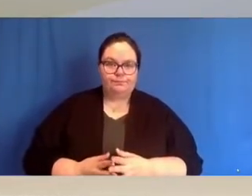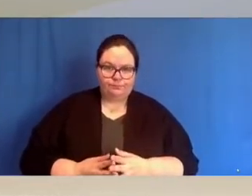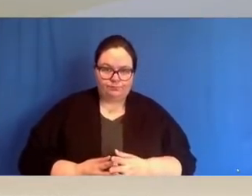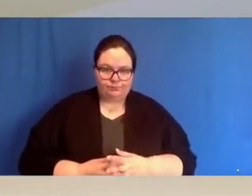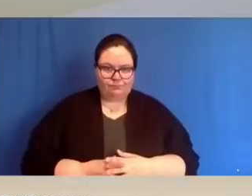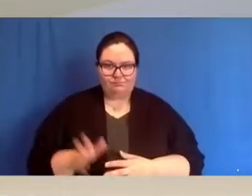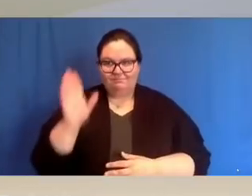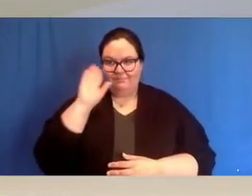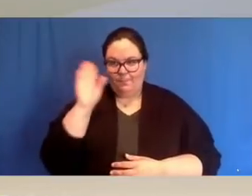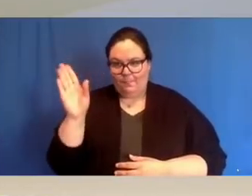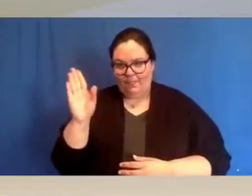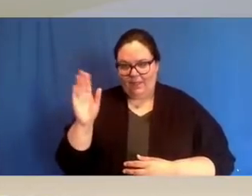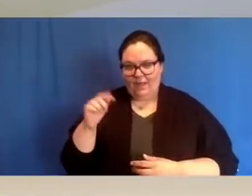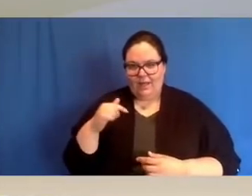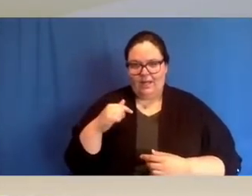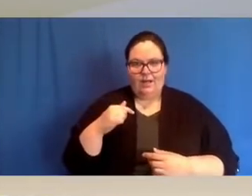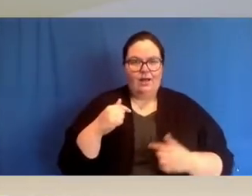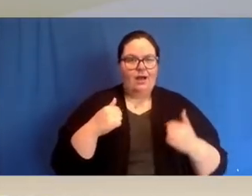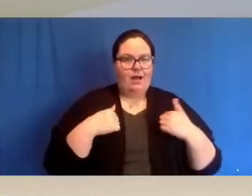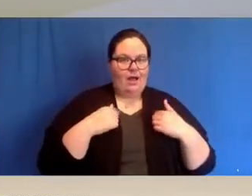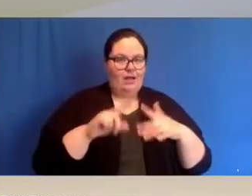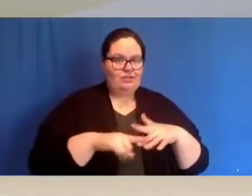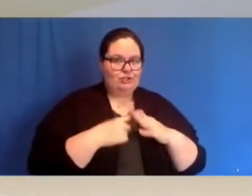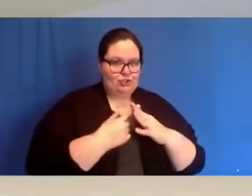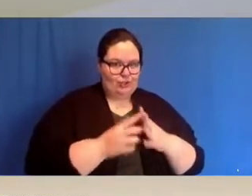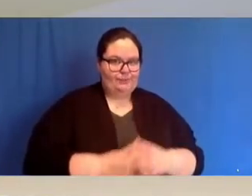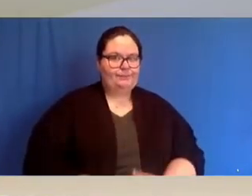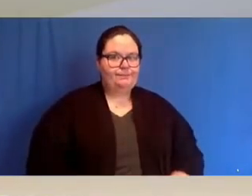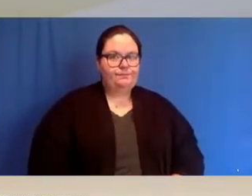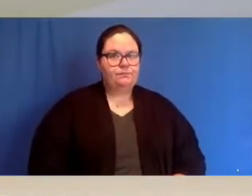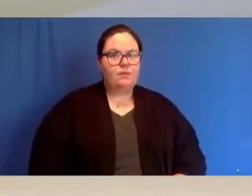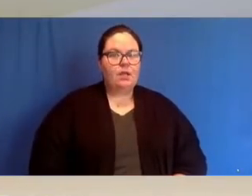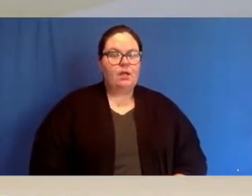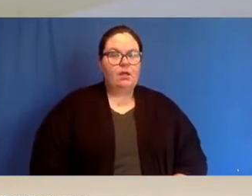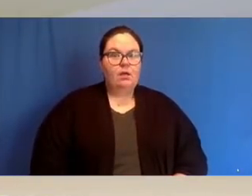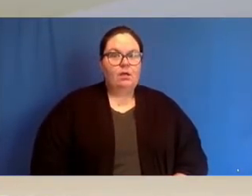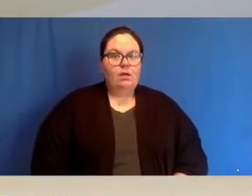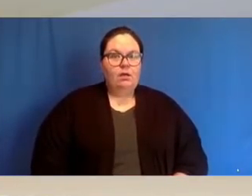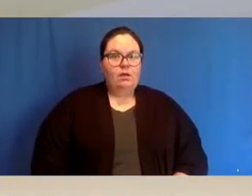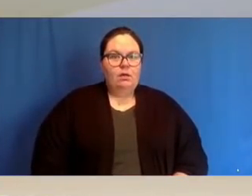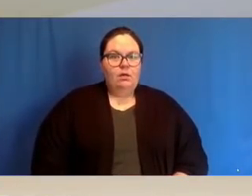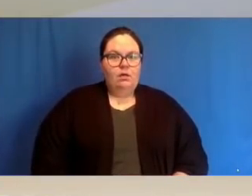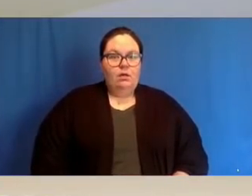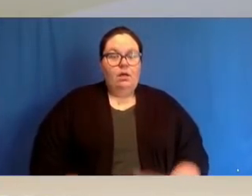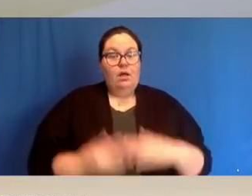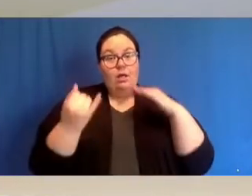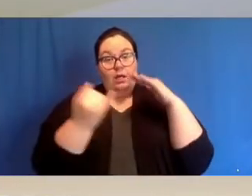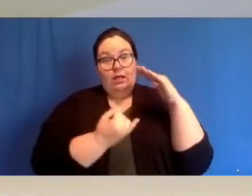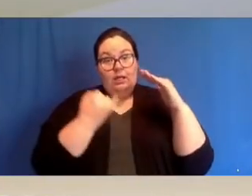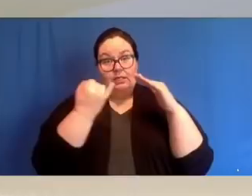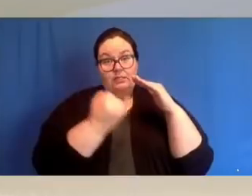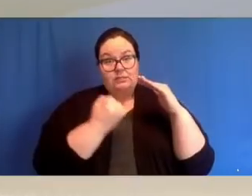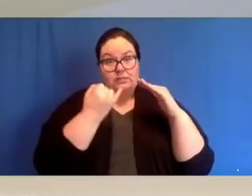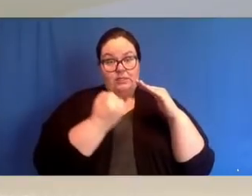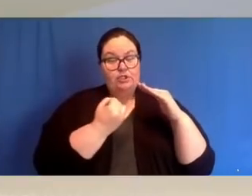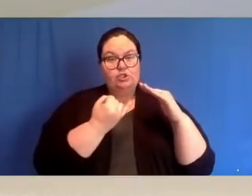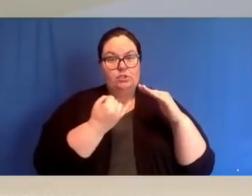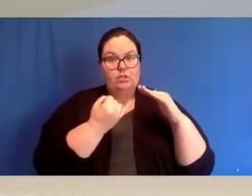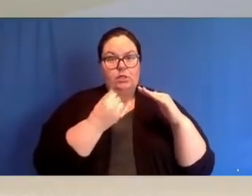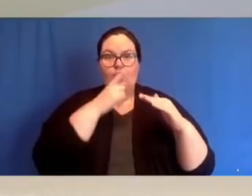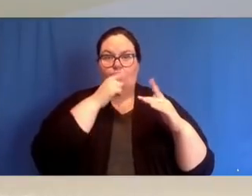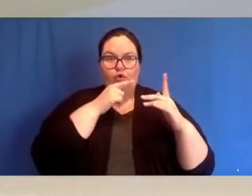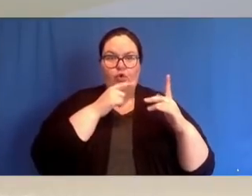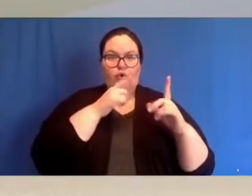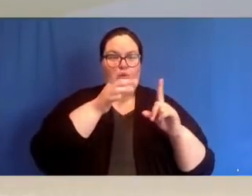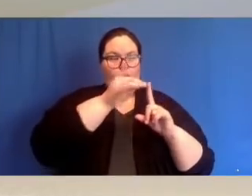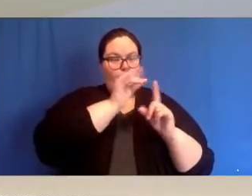Hi, well, I'll start. I think, first of all, I mean, the isolation, I think, of cases and their close contacts